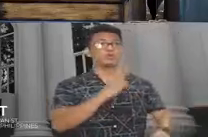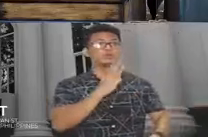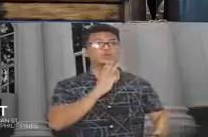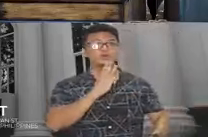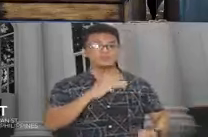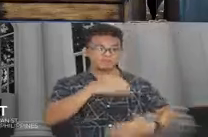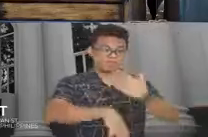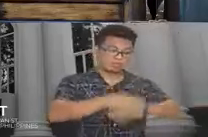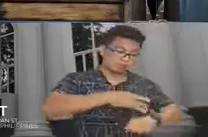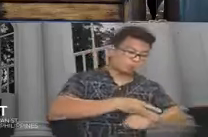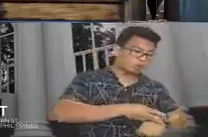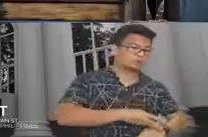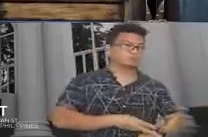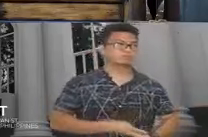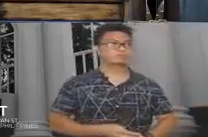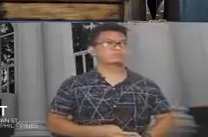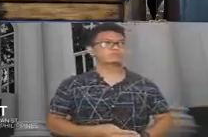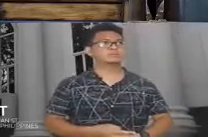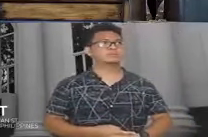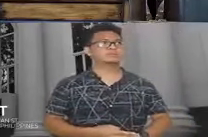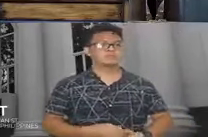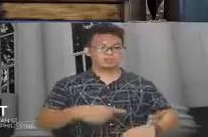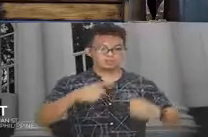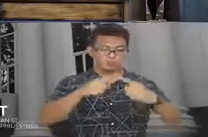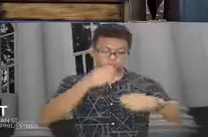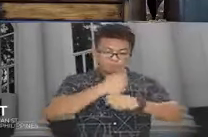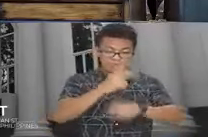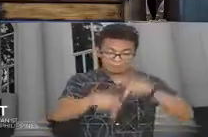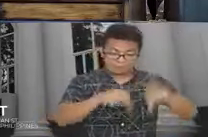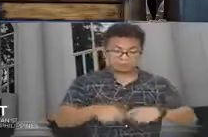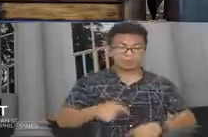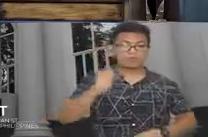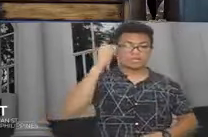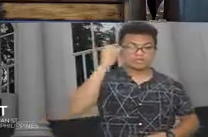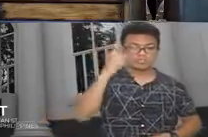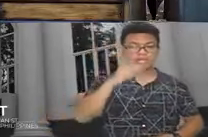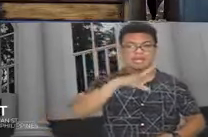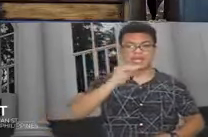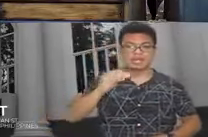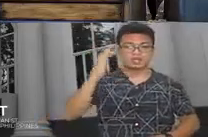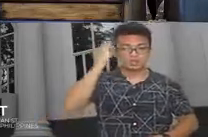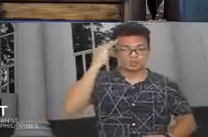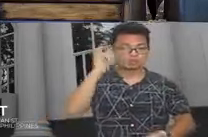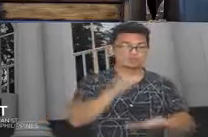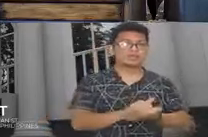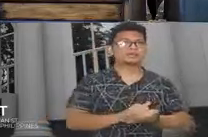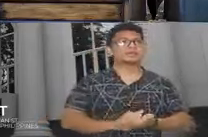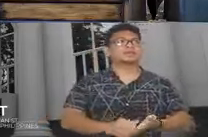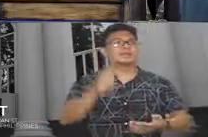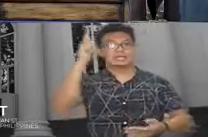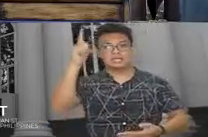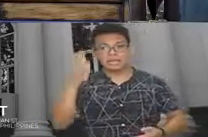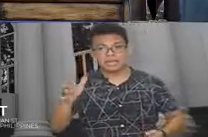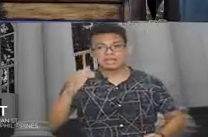the water was over the sacrifice, and there was plenty of water, and they filled.